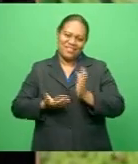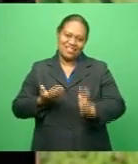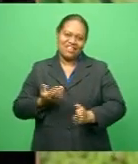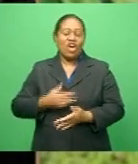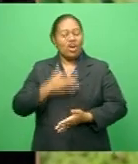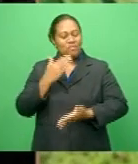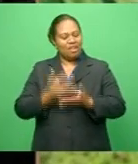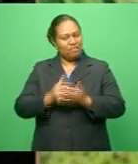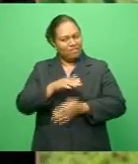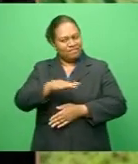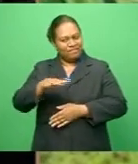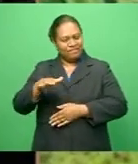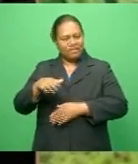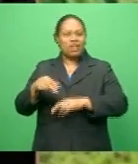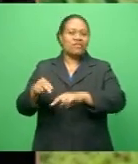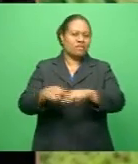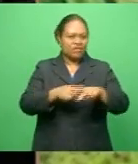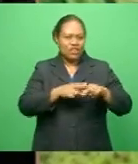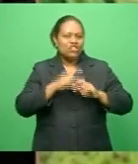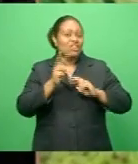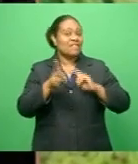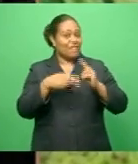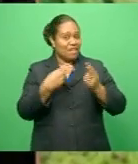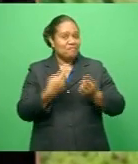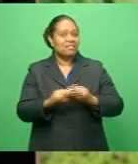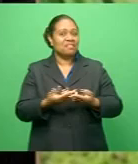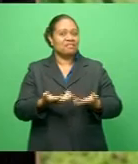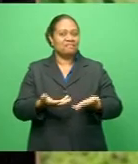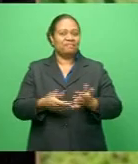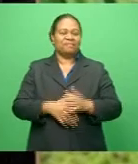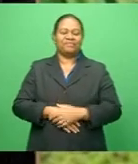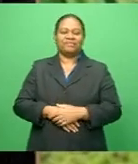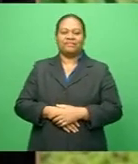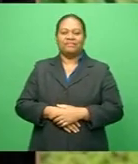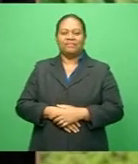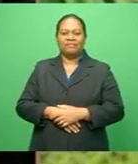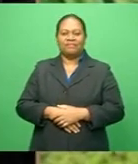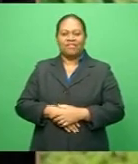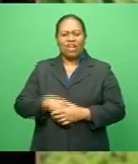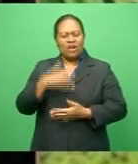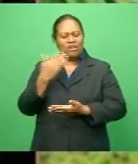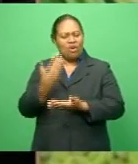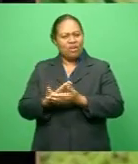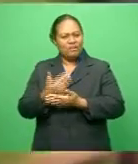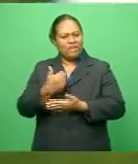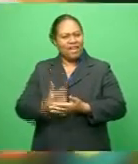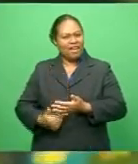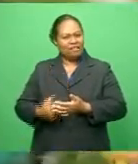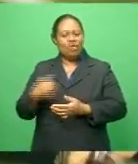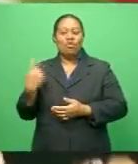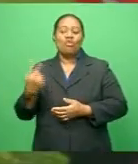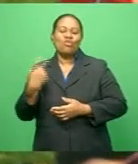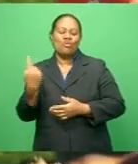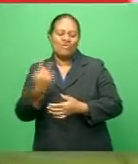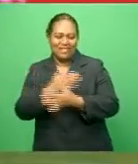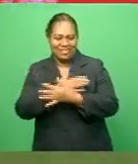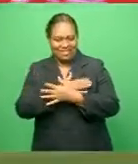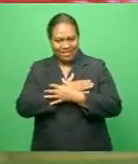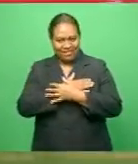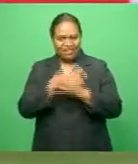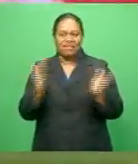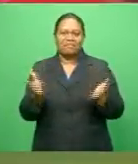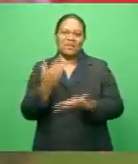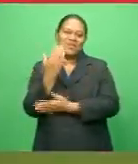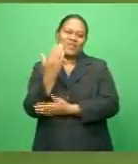of them, of Fiji, my family, and on behalf of everyone who loves playing